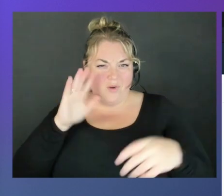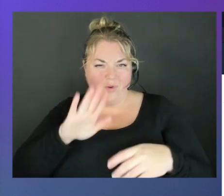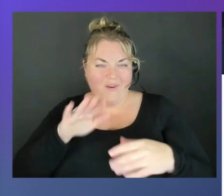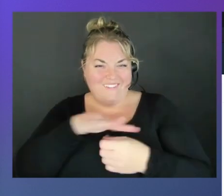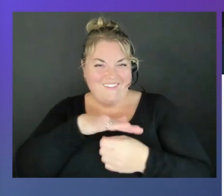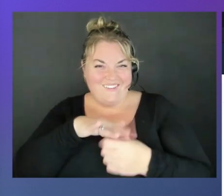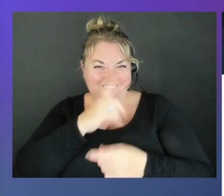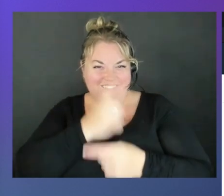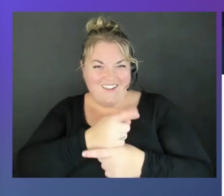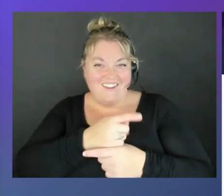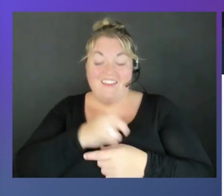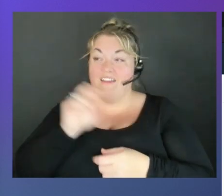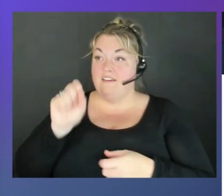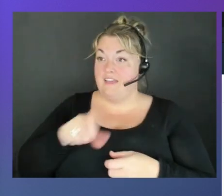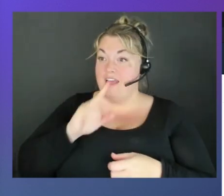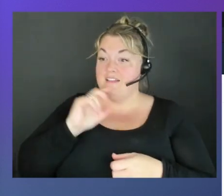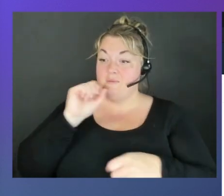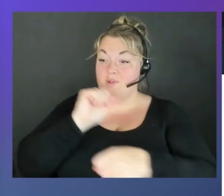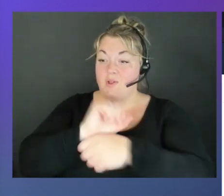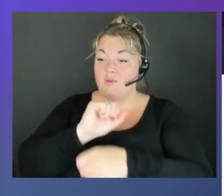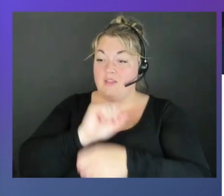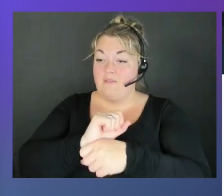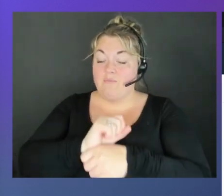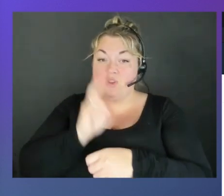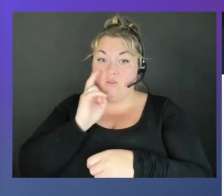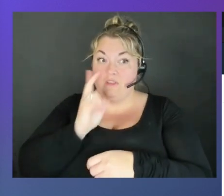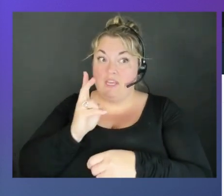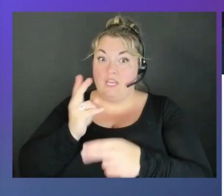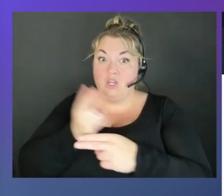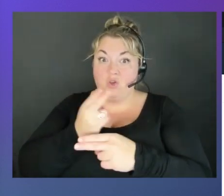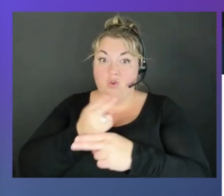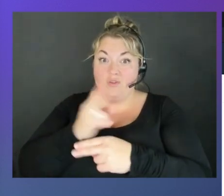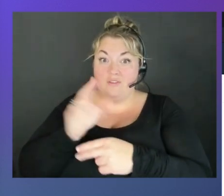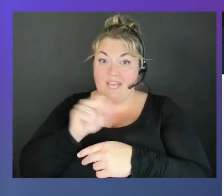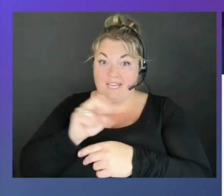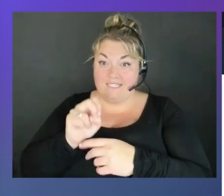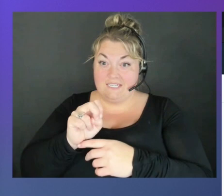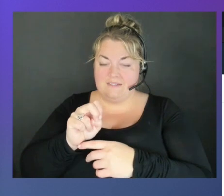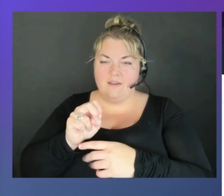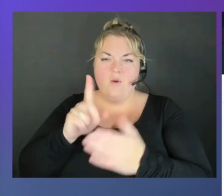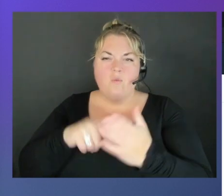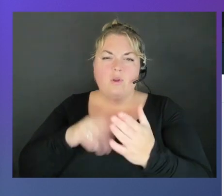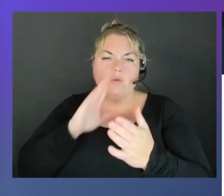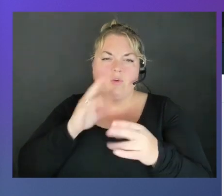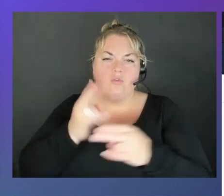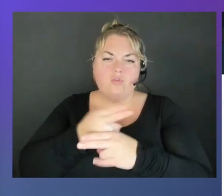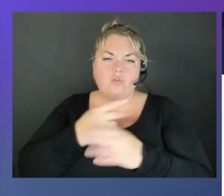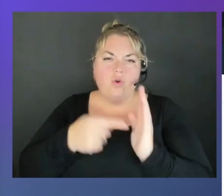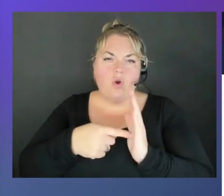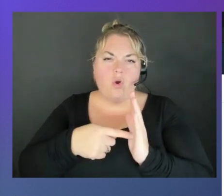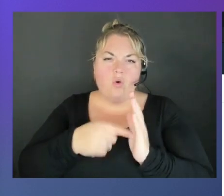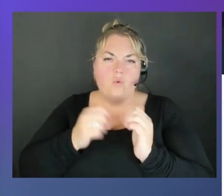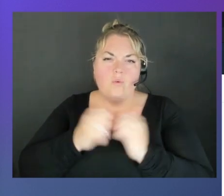Yes, absolutely. You see any use cases? What are you going to show us with licenses? How